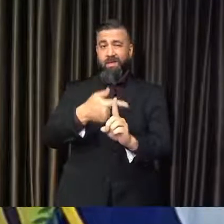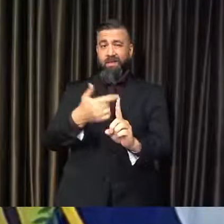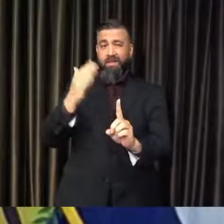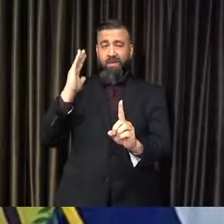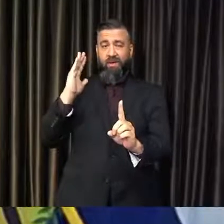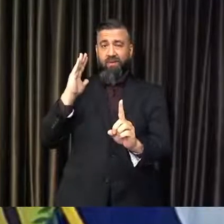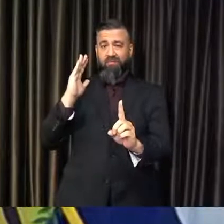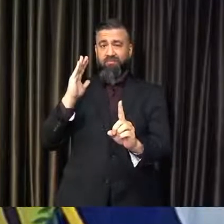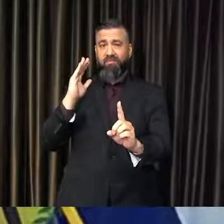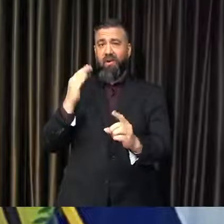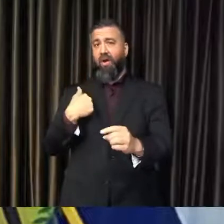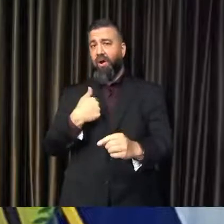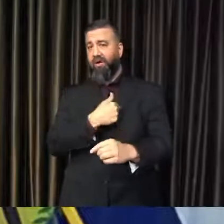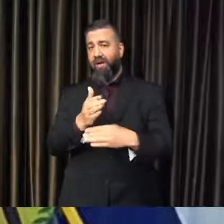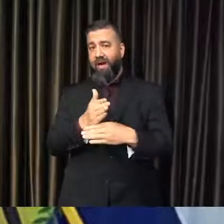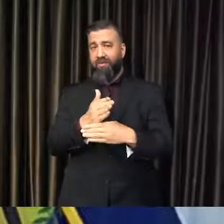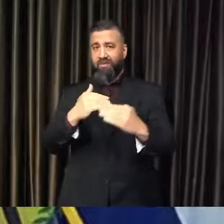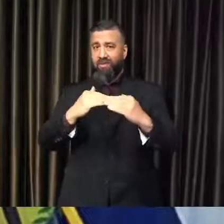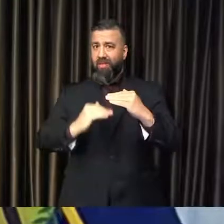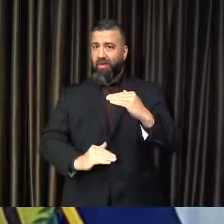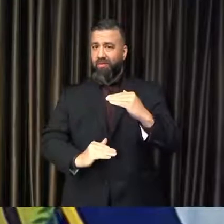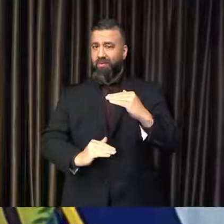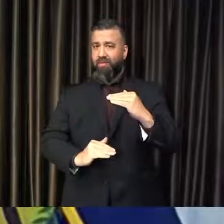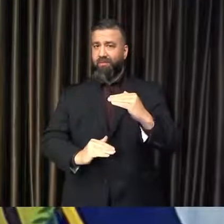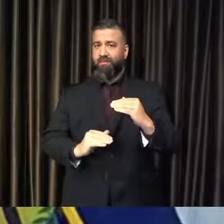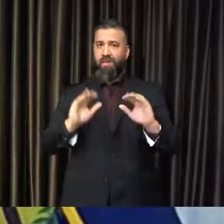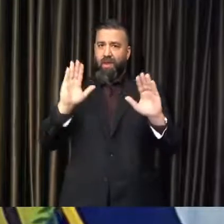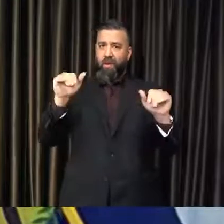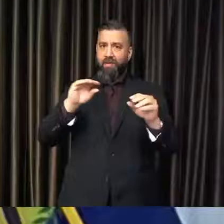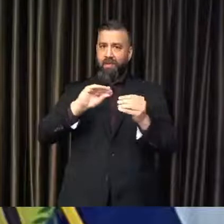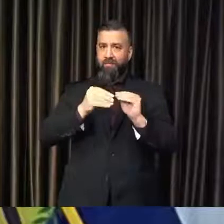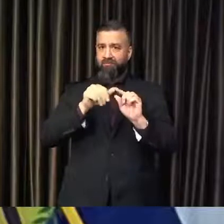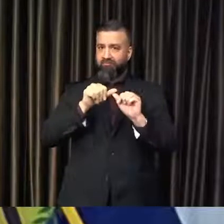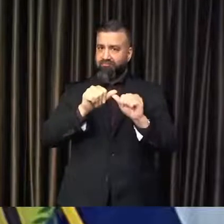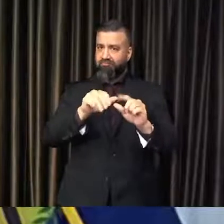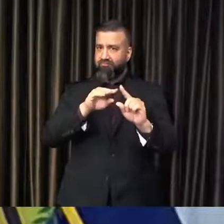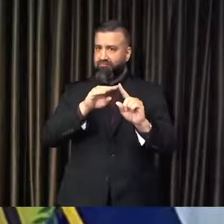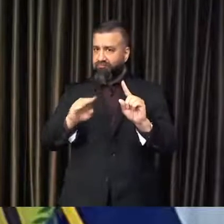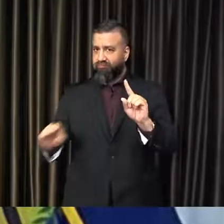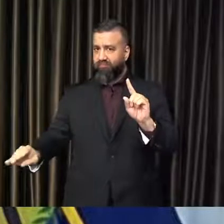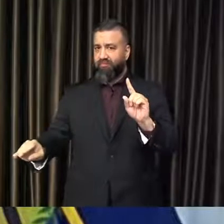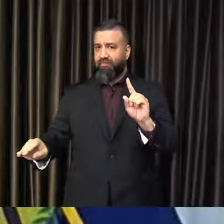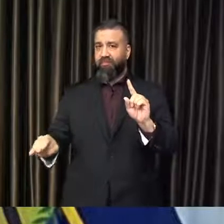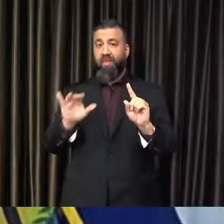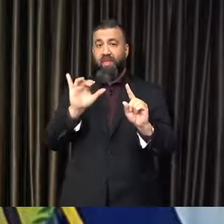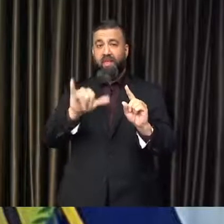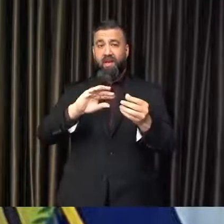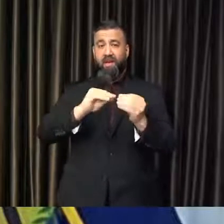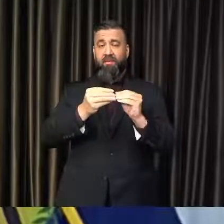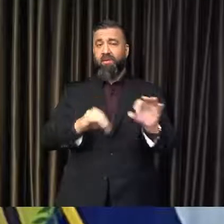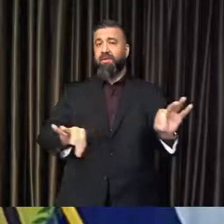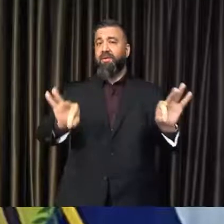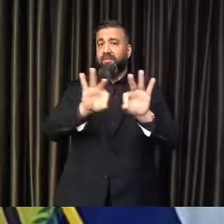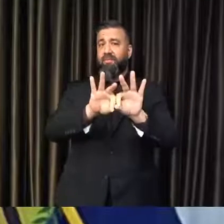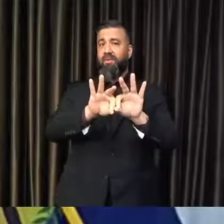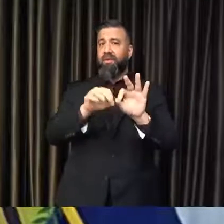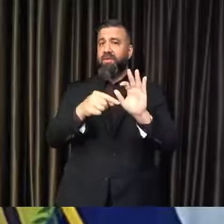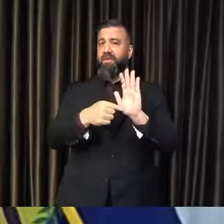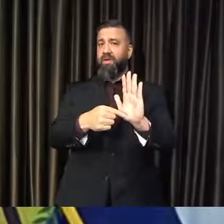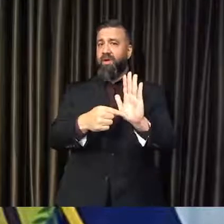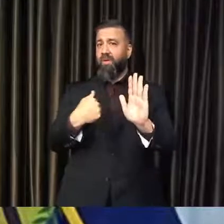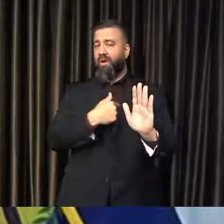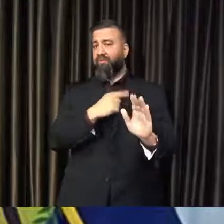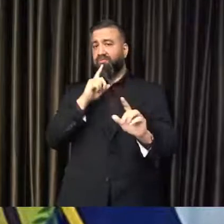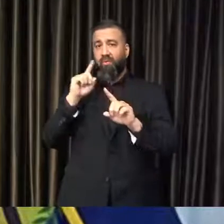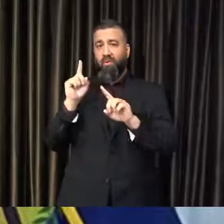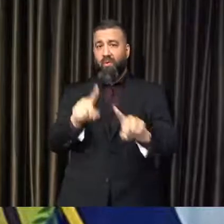has been that low. Let's hope this trend holds. This is a key metric showing our public health measures,